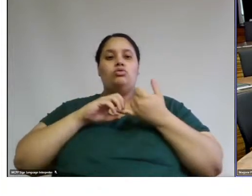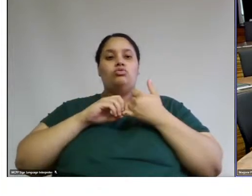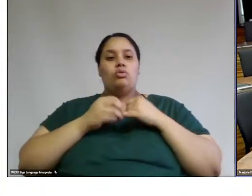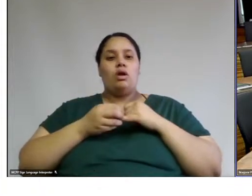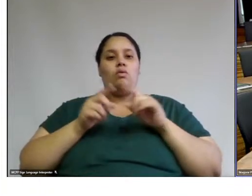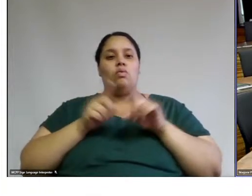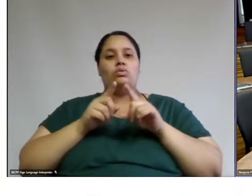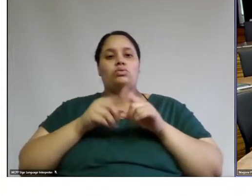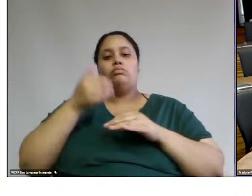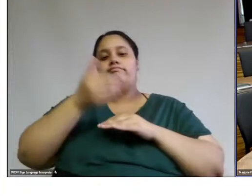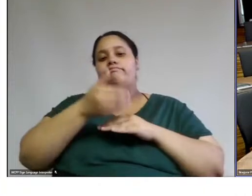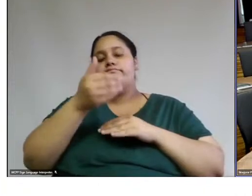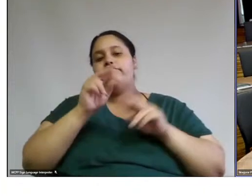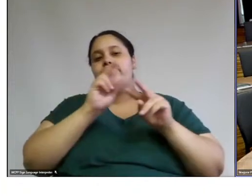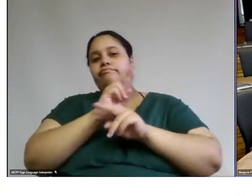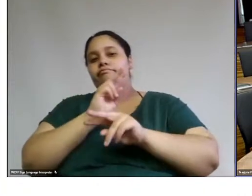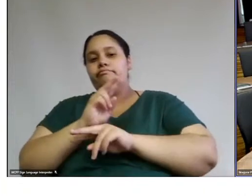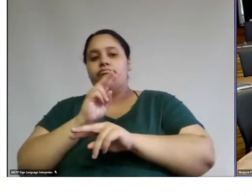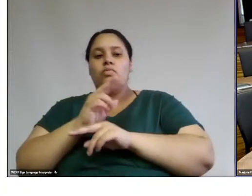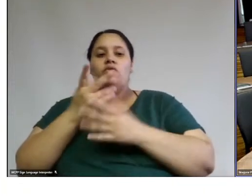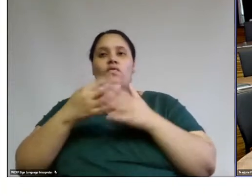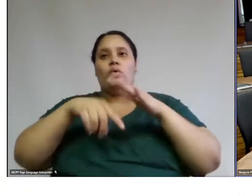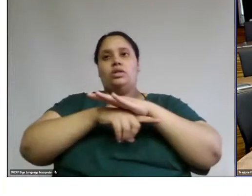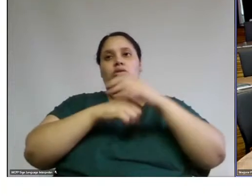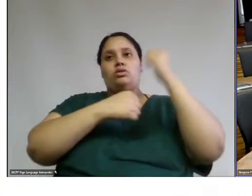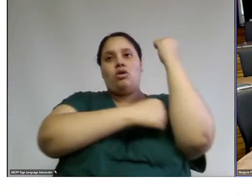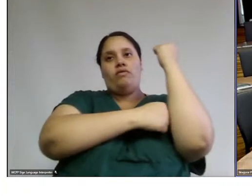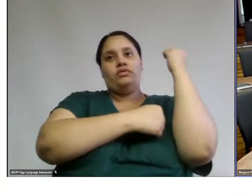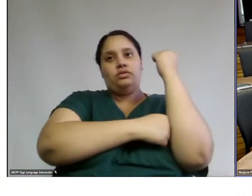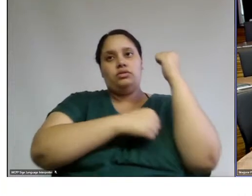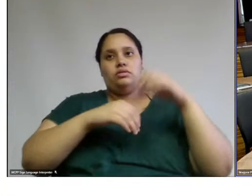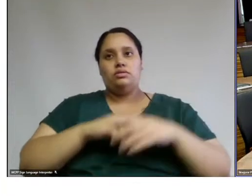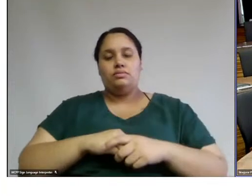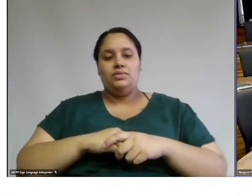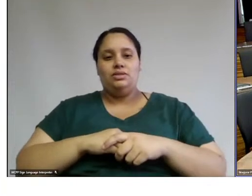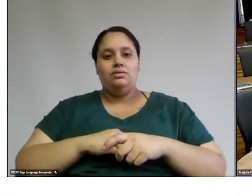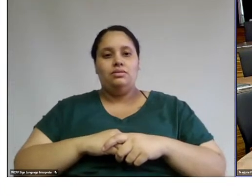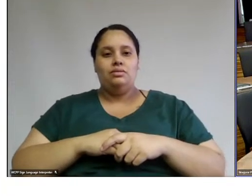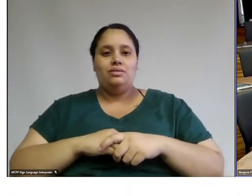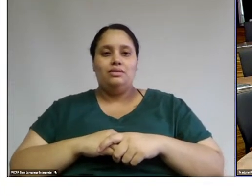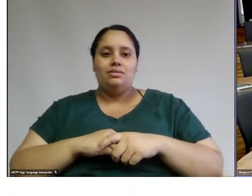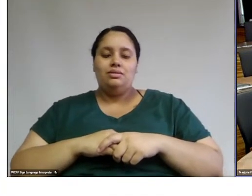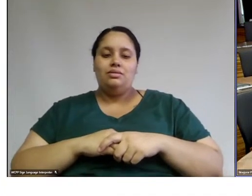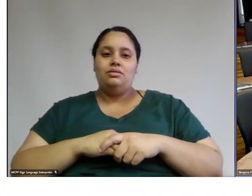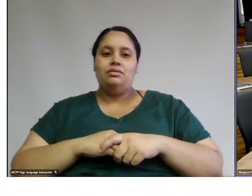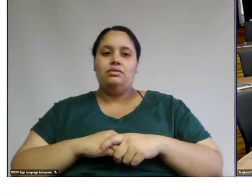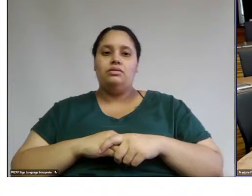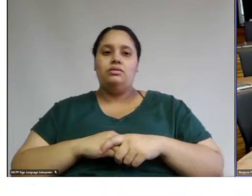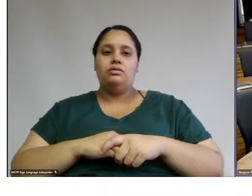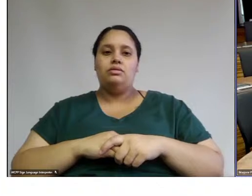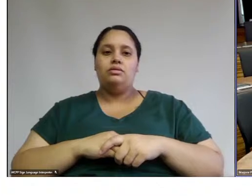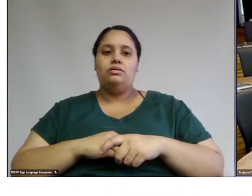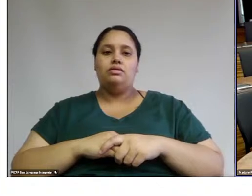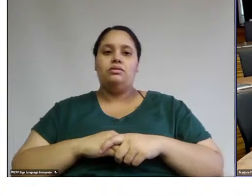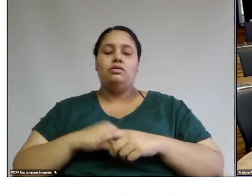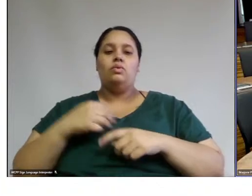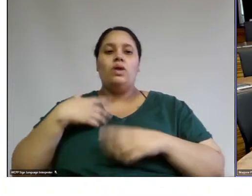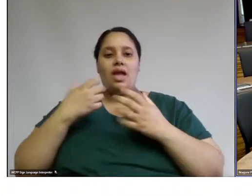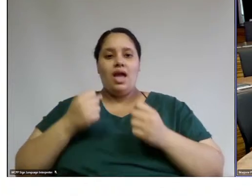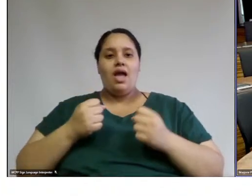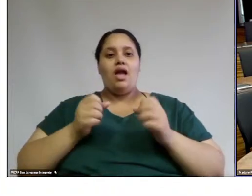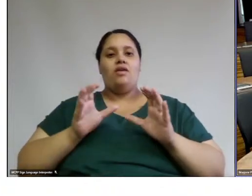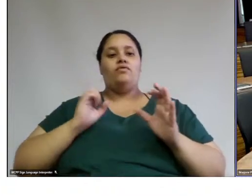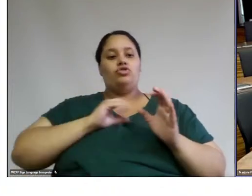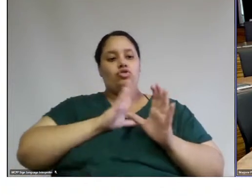daily basis is a challenge for us, for our district officers. And then also we have staff turnover. We have